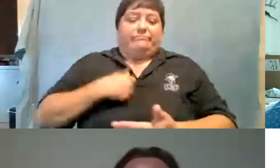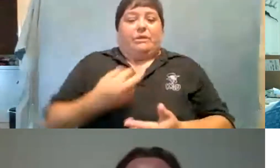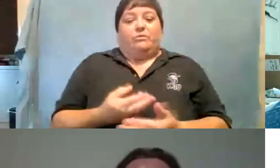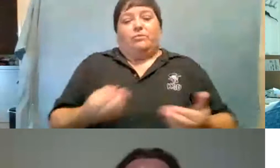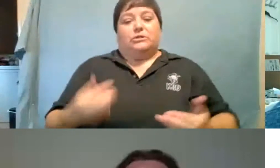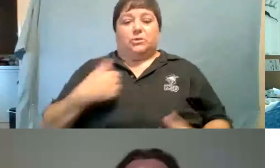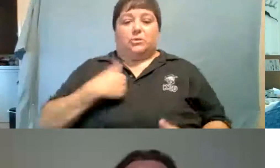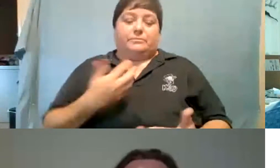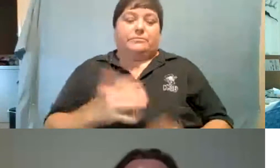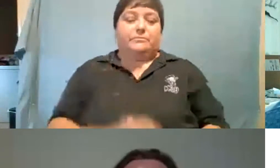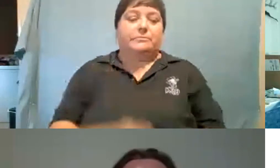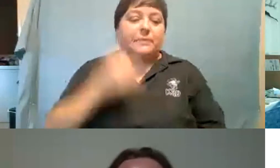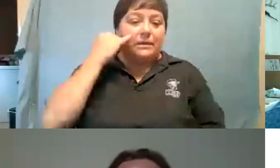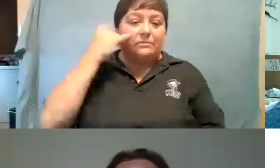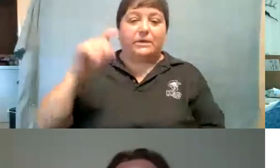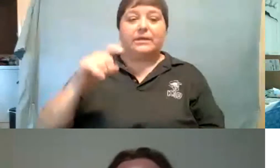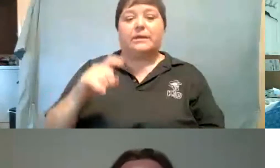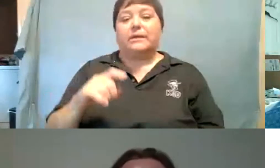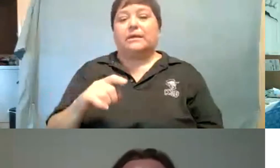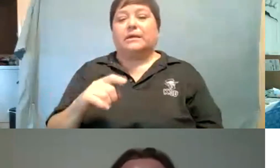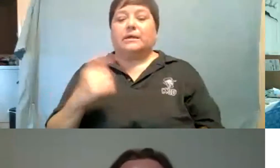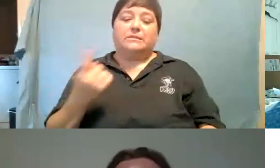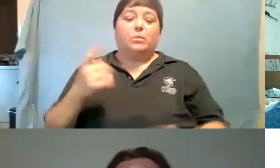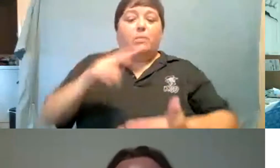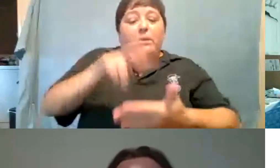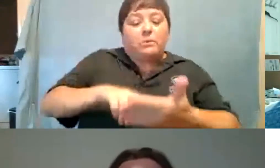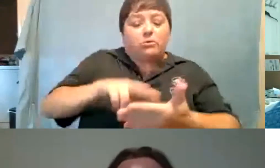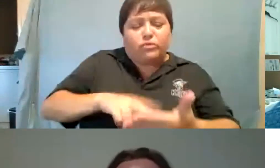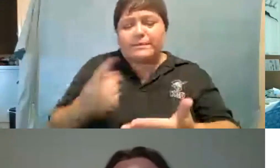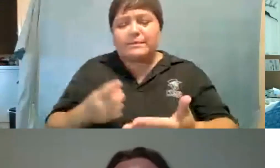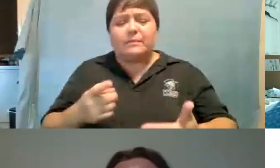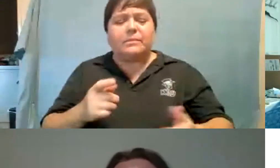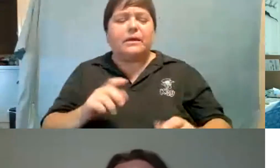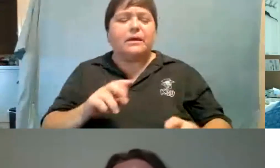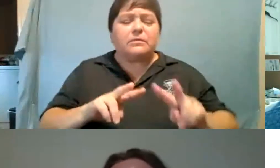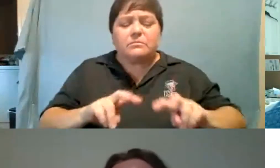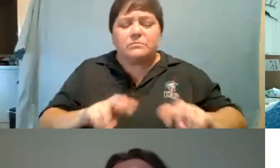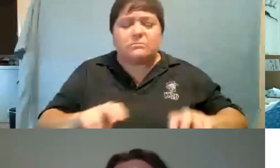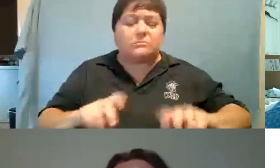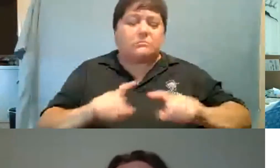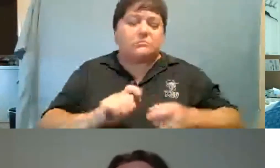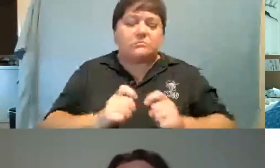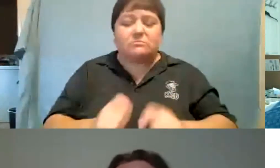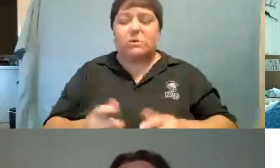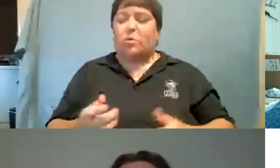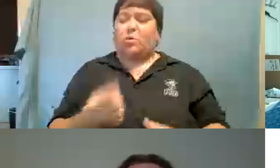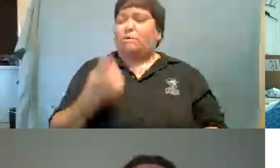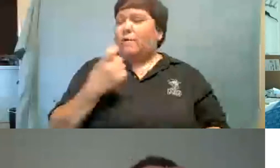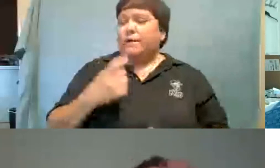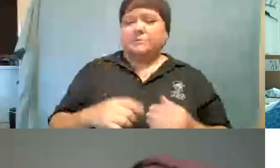members, if you just need someone to read over something, if you have a question about how you should